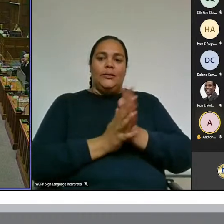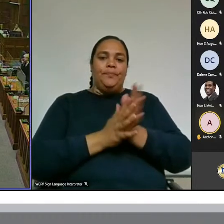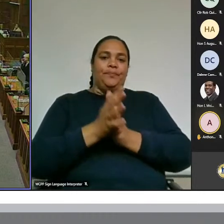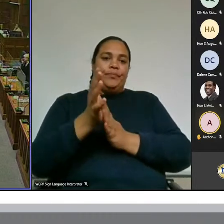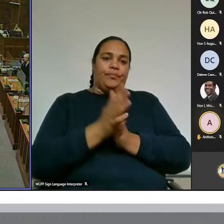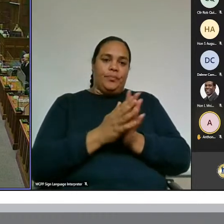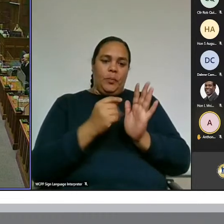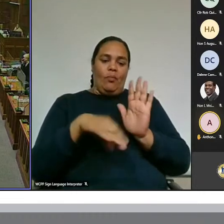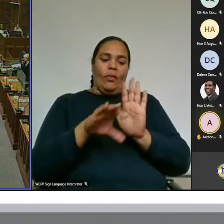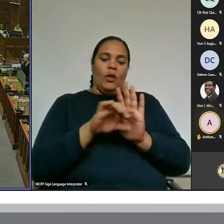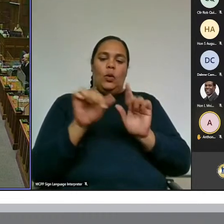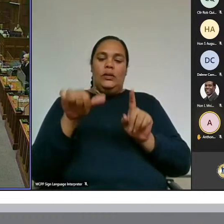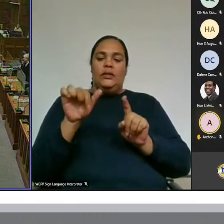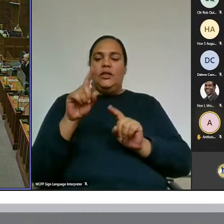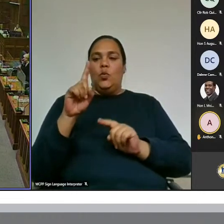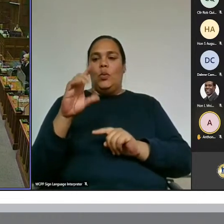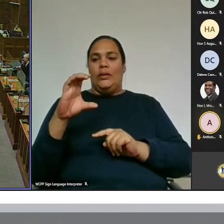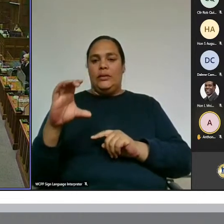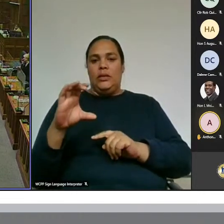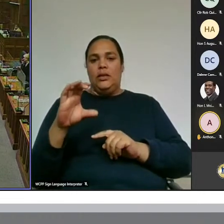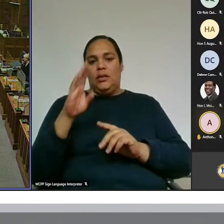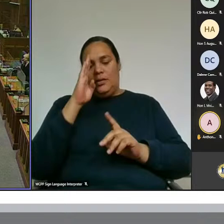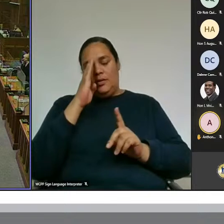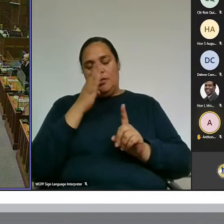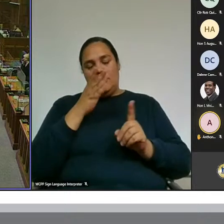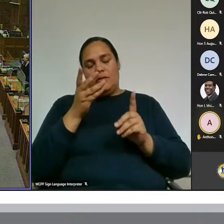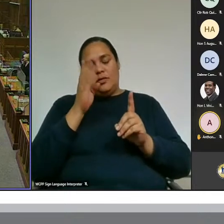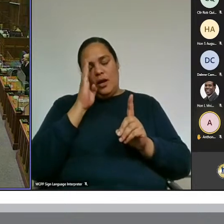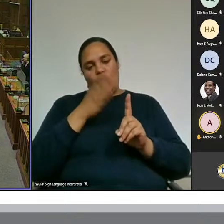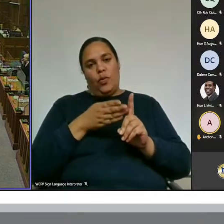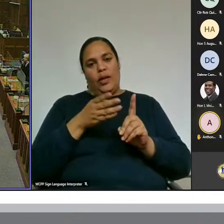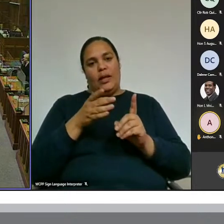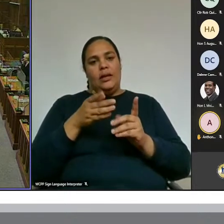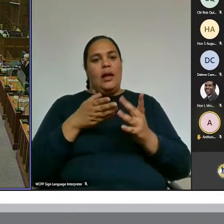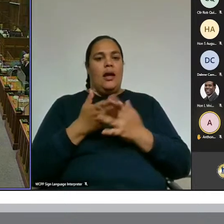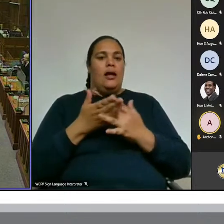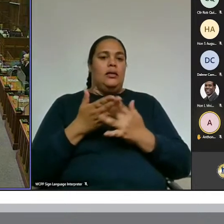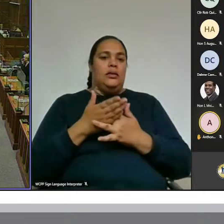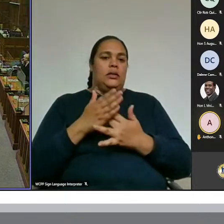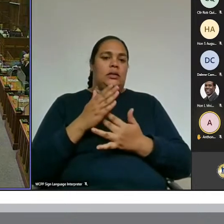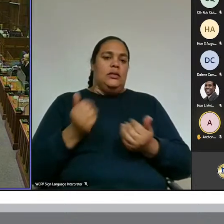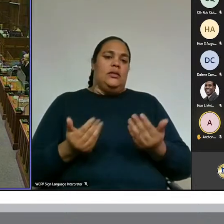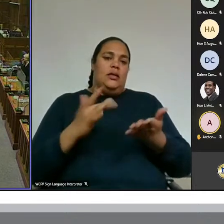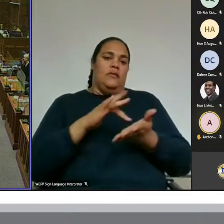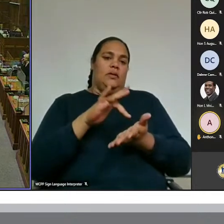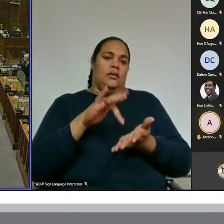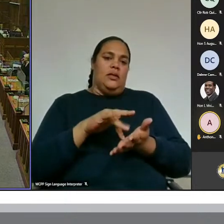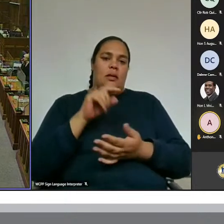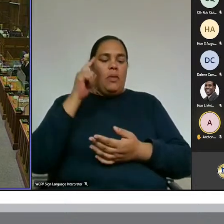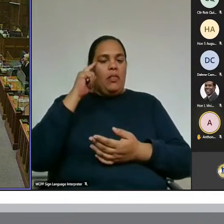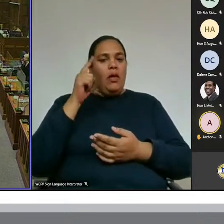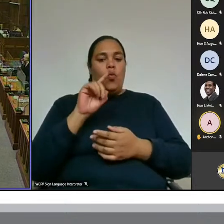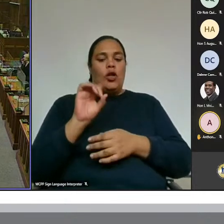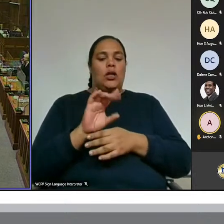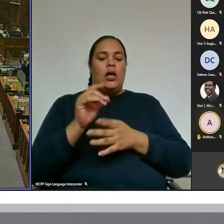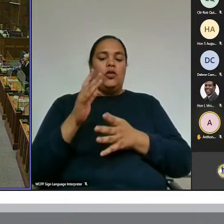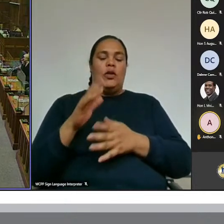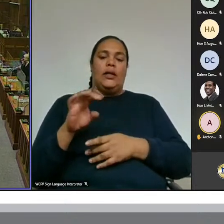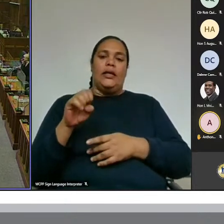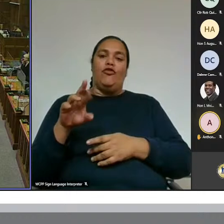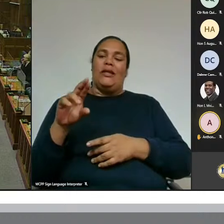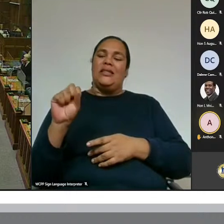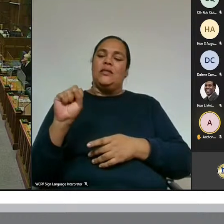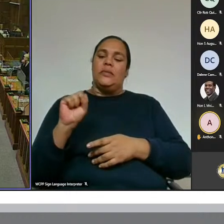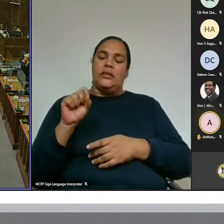clause 16.1c, direct access service centre. I think that's probably what Councillor Erasmus has in